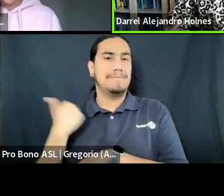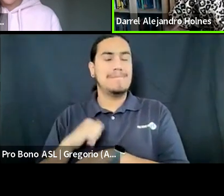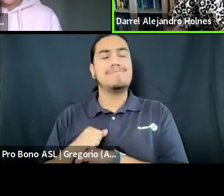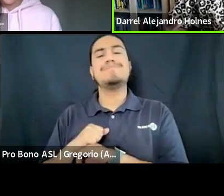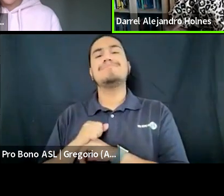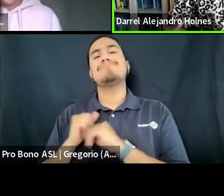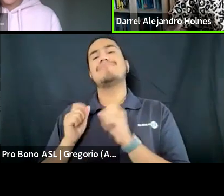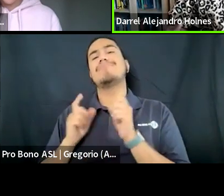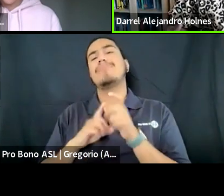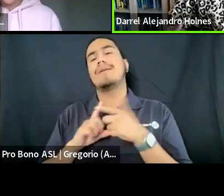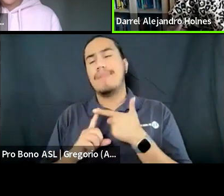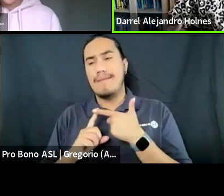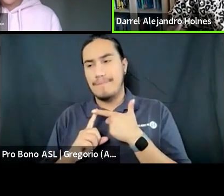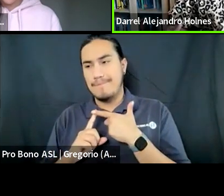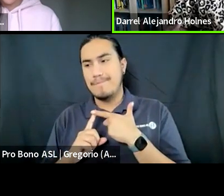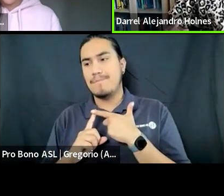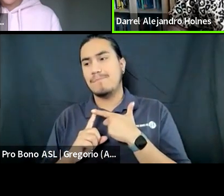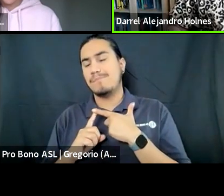And I